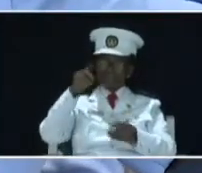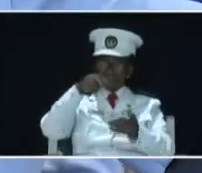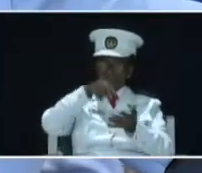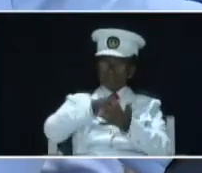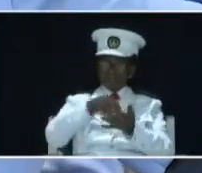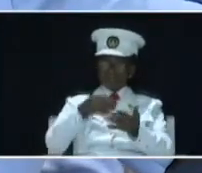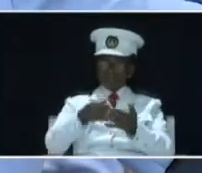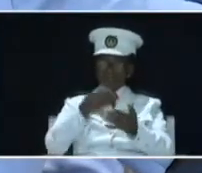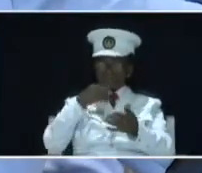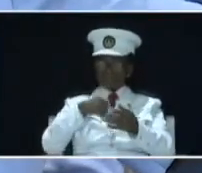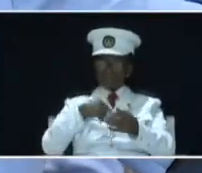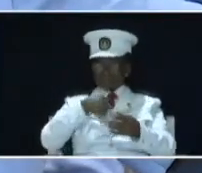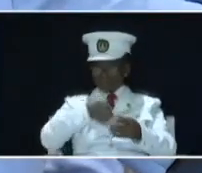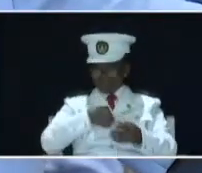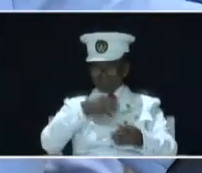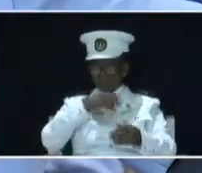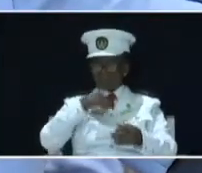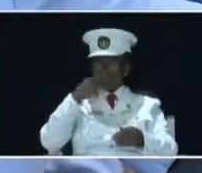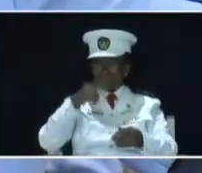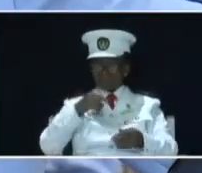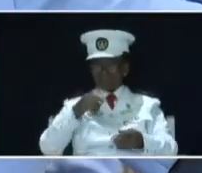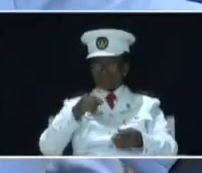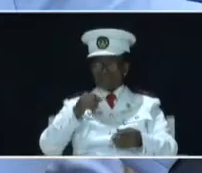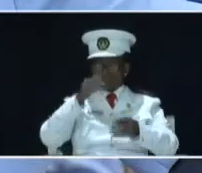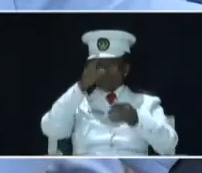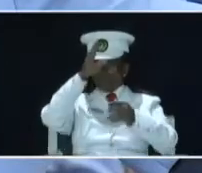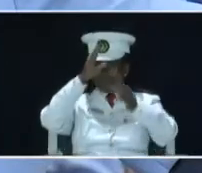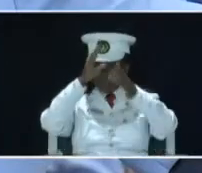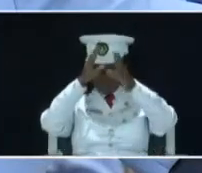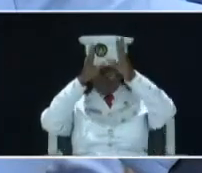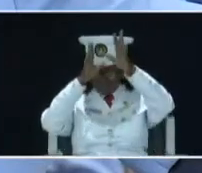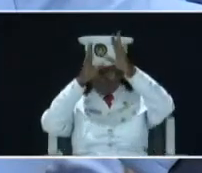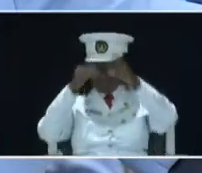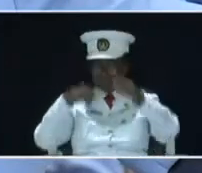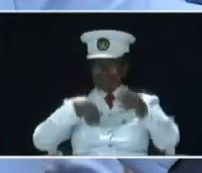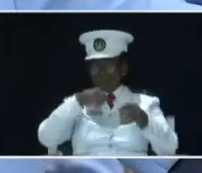and say, God, I know you are angry, but please,